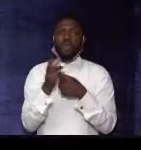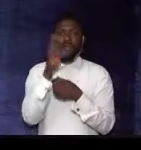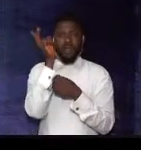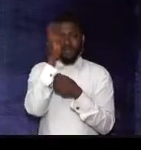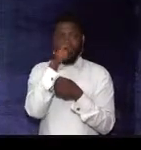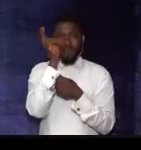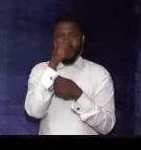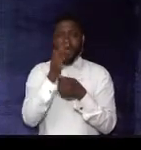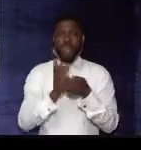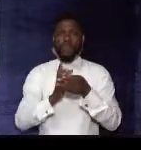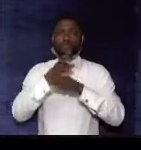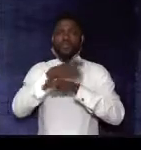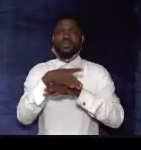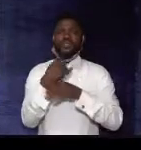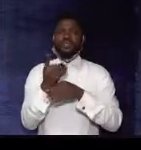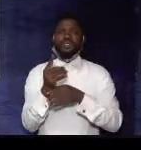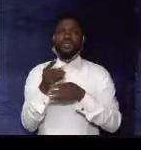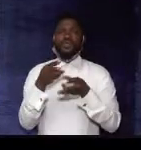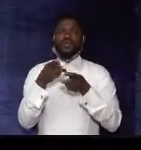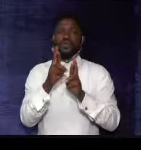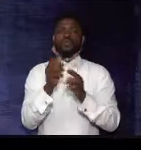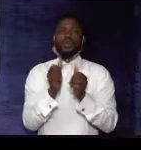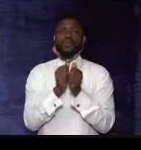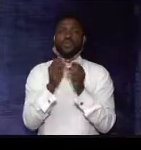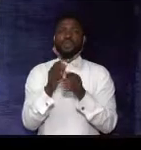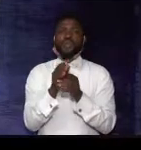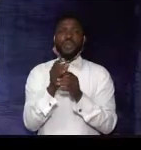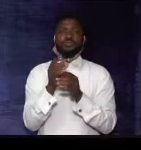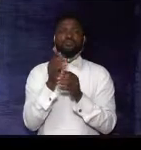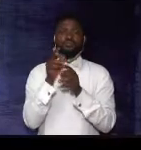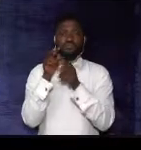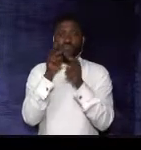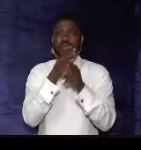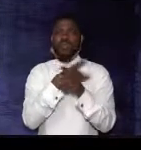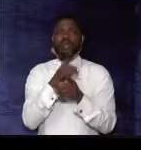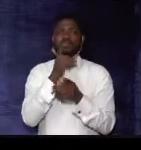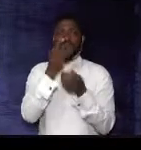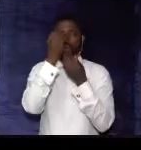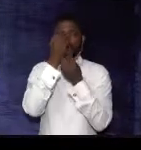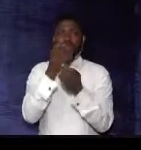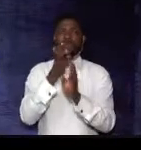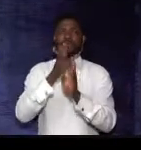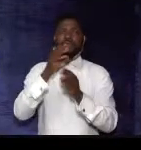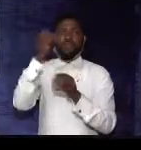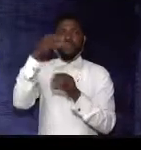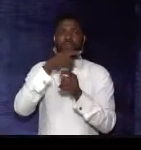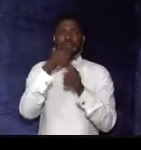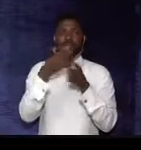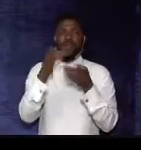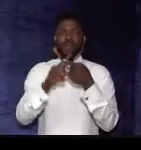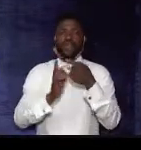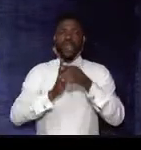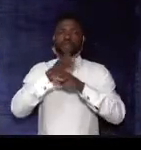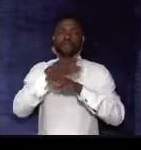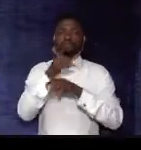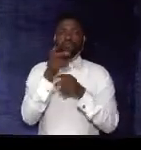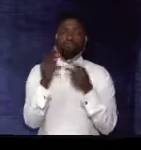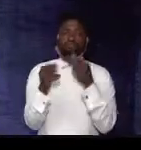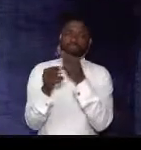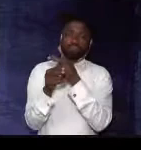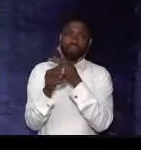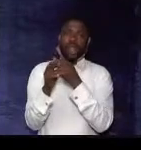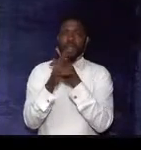reckless driving, crossing the road without looking and not obeying traffic lights. So when you want to cross, you